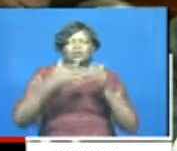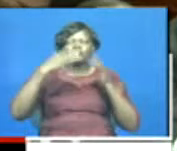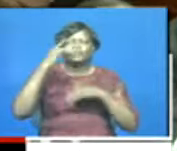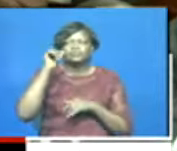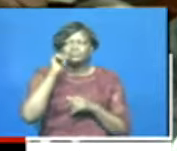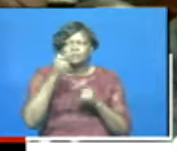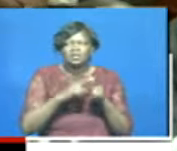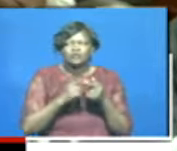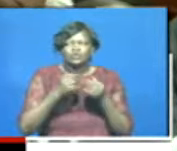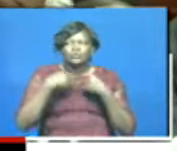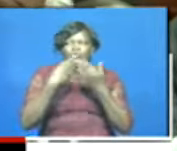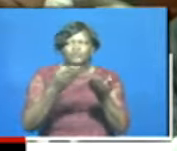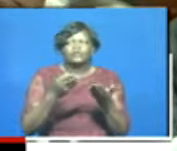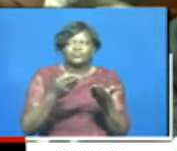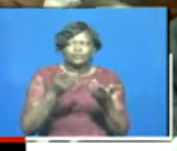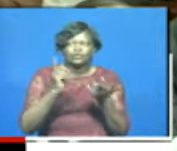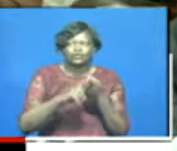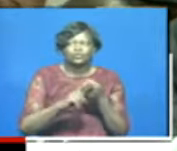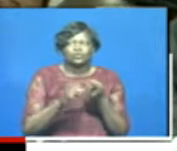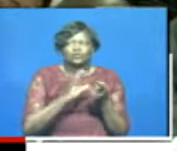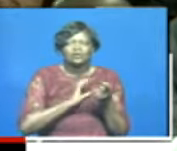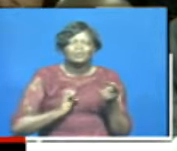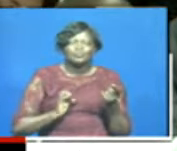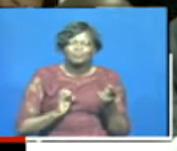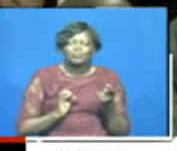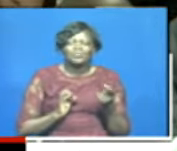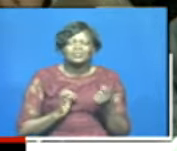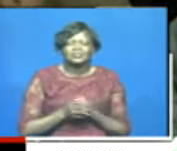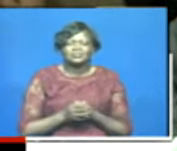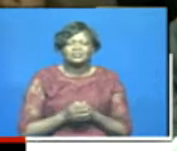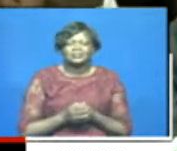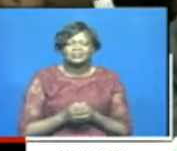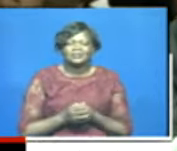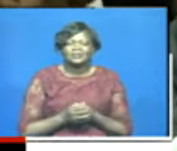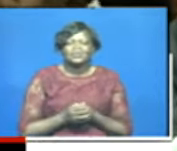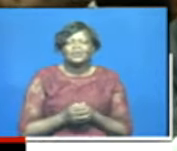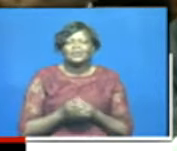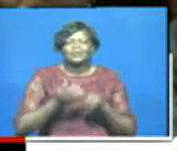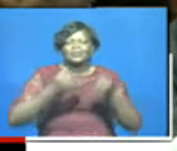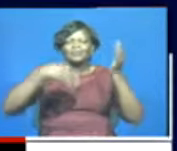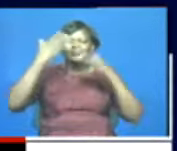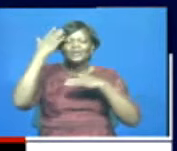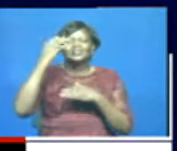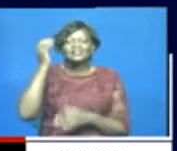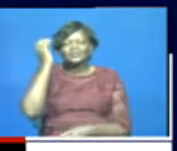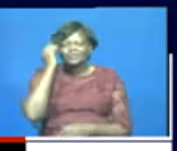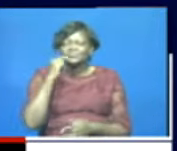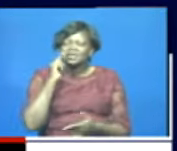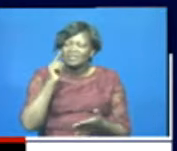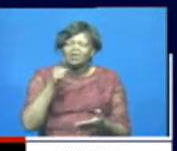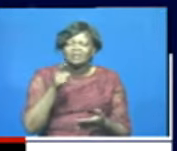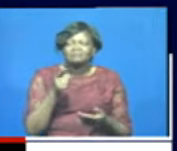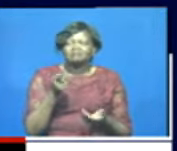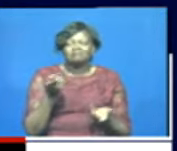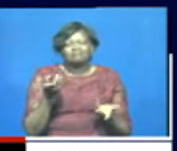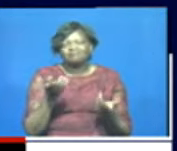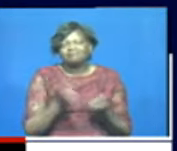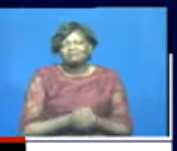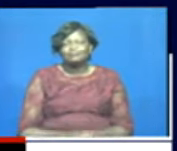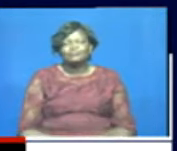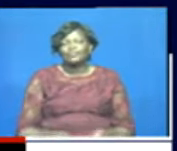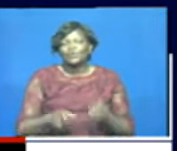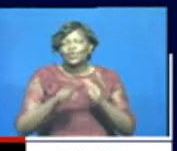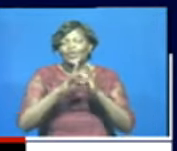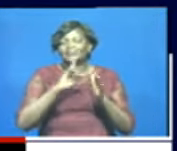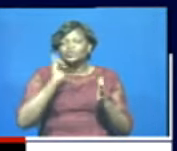then you present it to the Commission for University Education. They will say that degree is recognized. Wavinya, through her lawyers, maintains